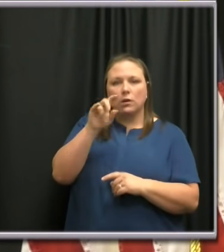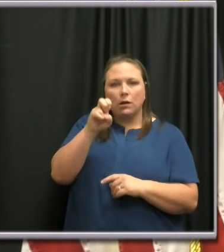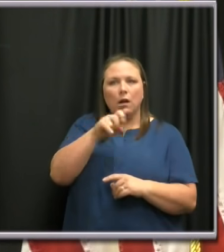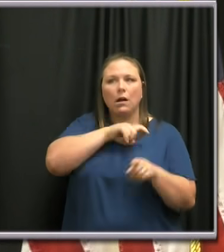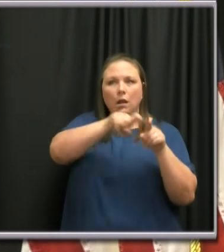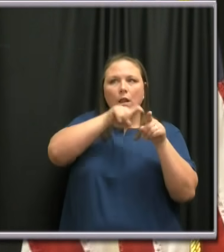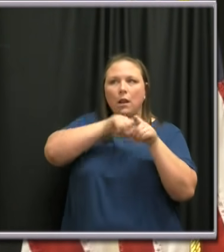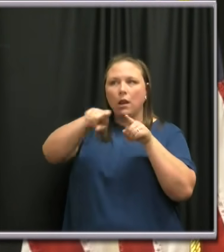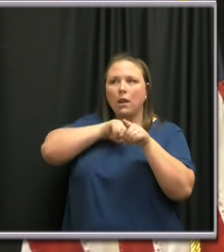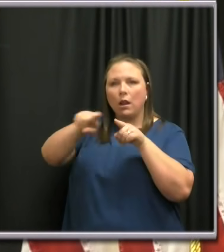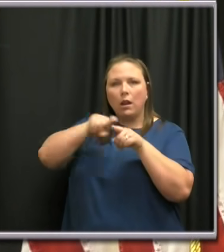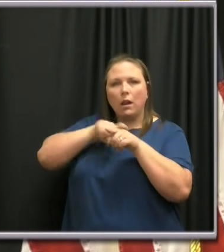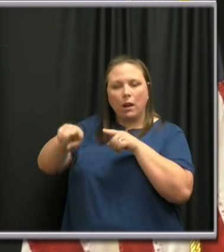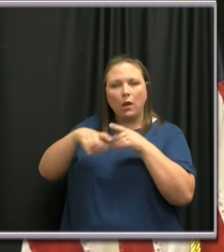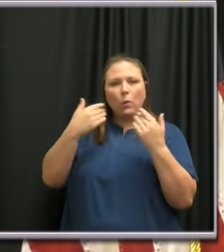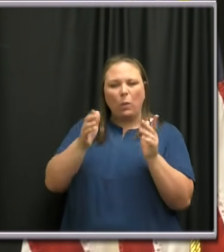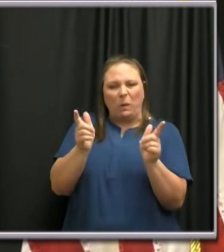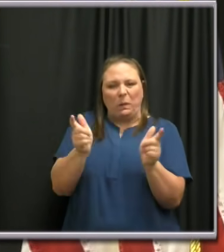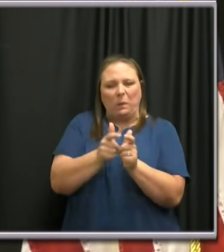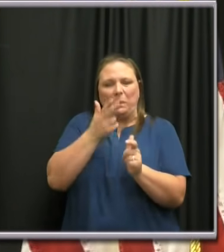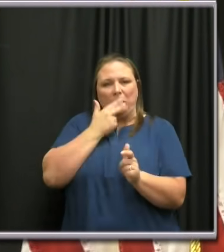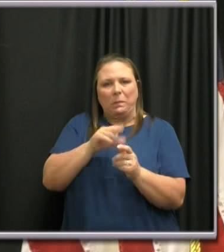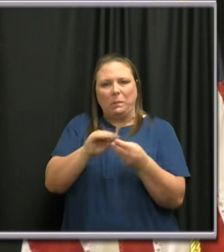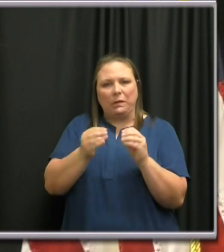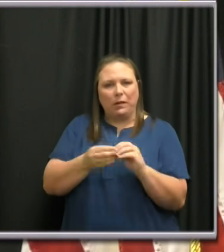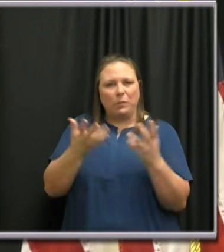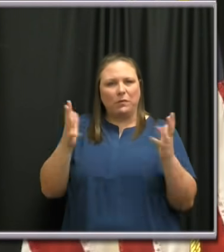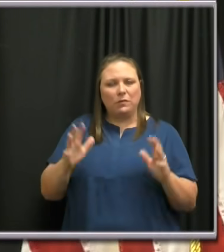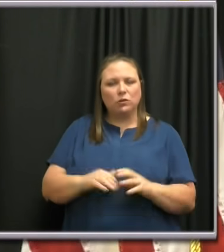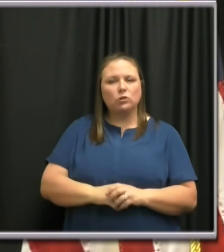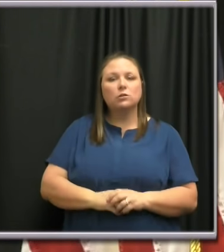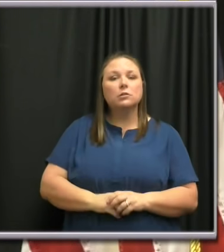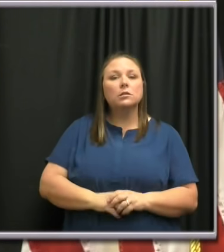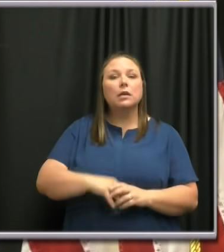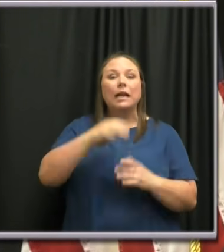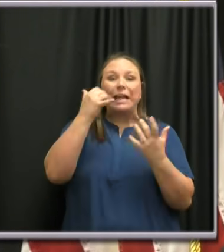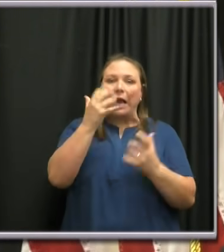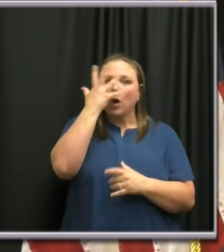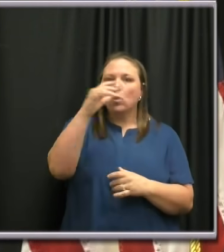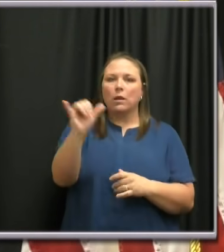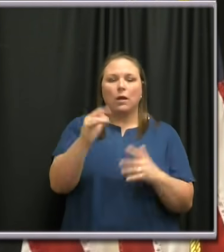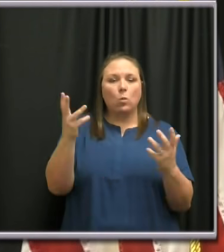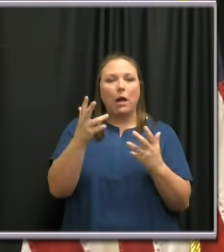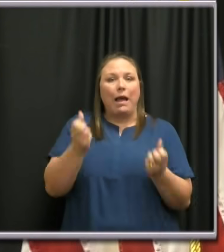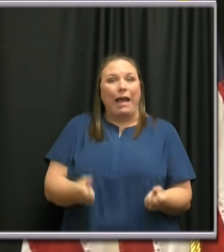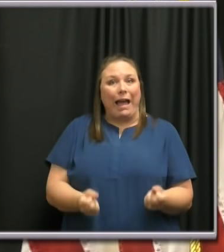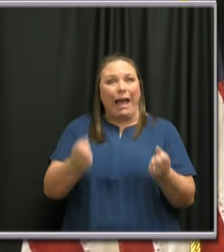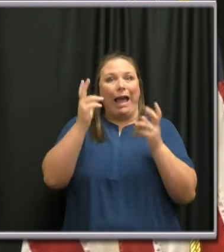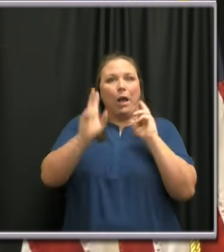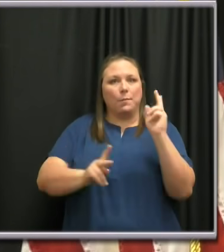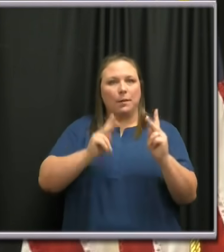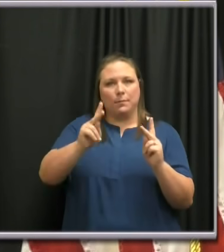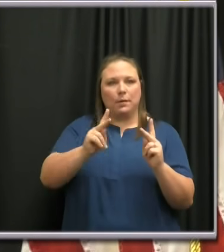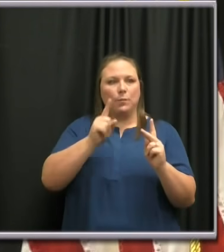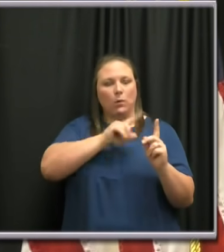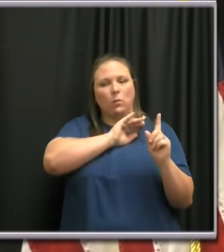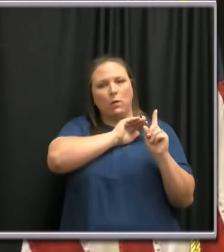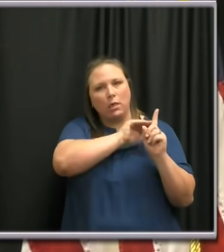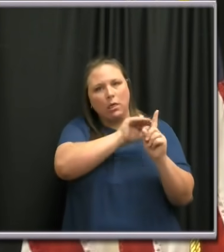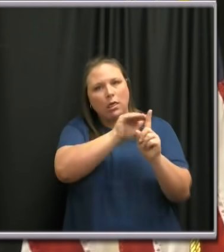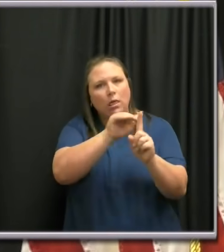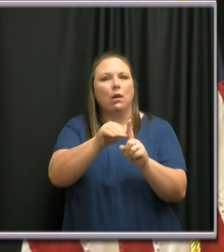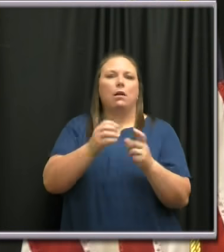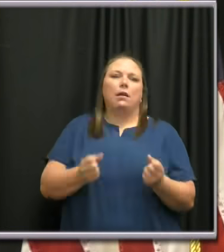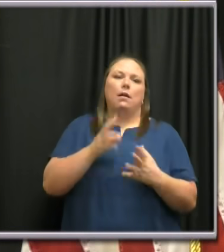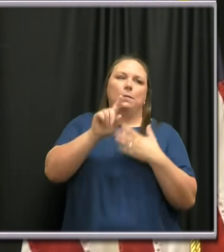day to what was then a relatively small number of cases. What does it look like now? Like, how many people are we talking about? How many